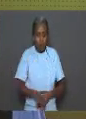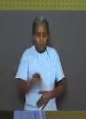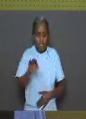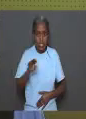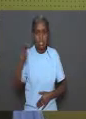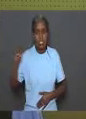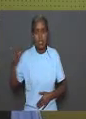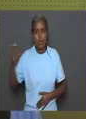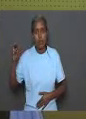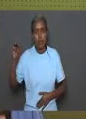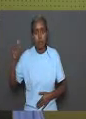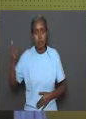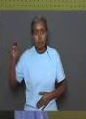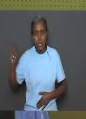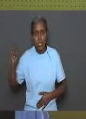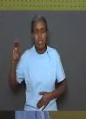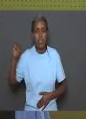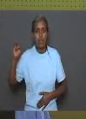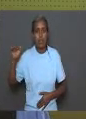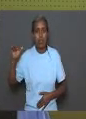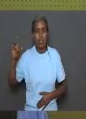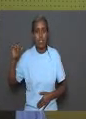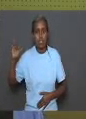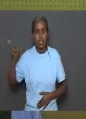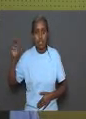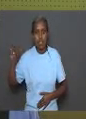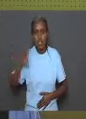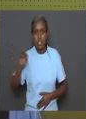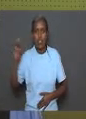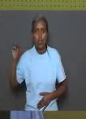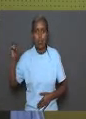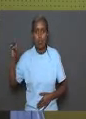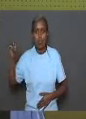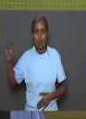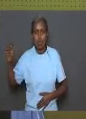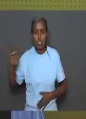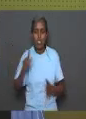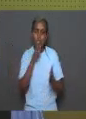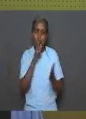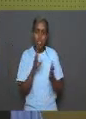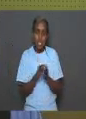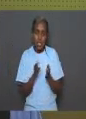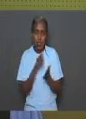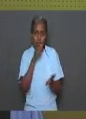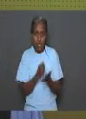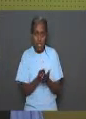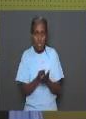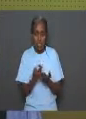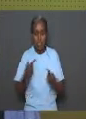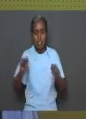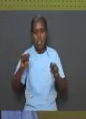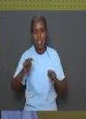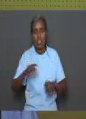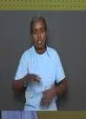the median, and the mode for a set of data, let us try solving for